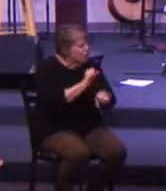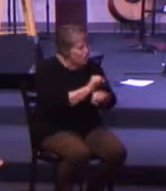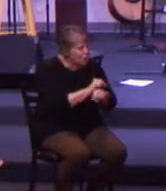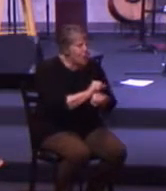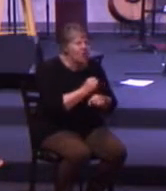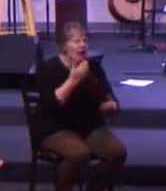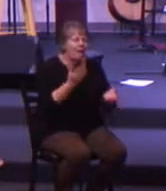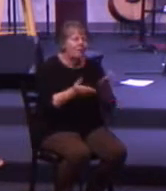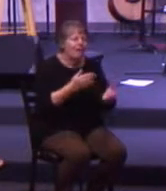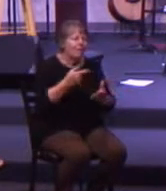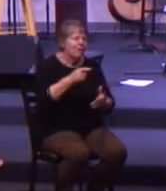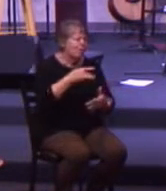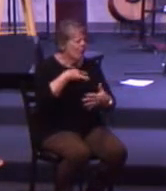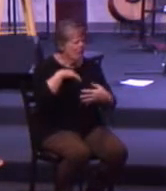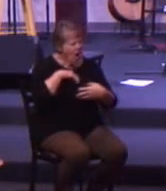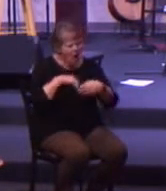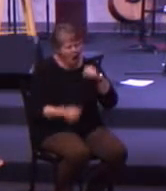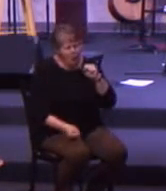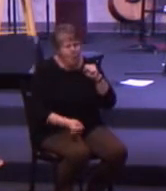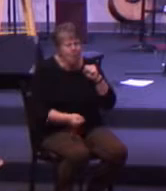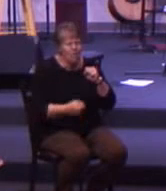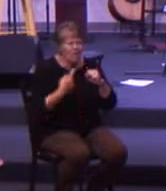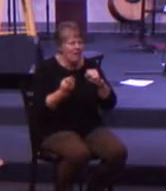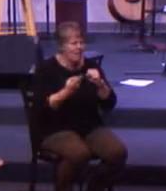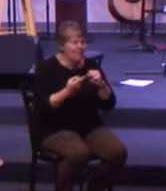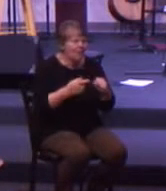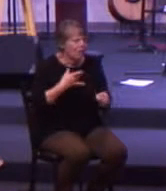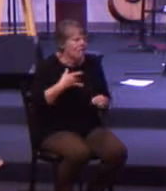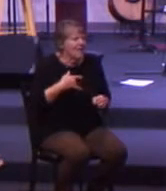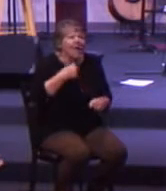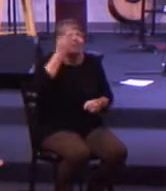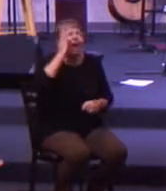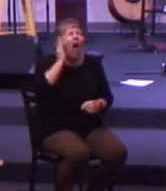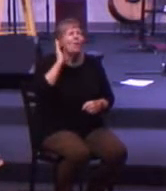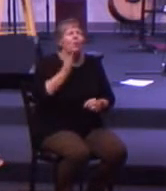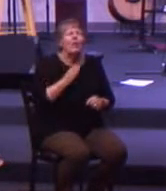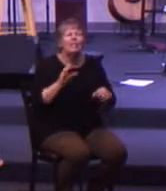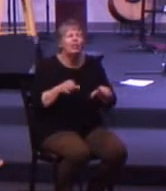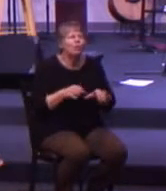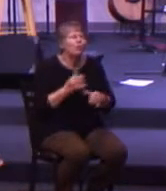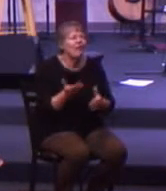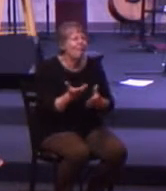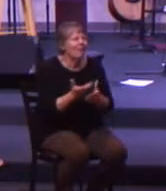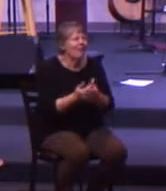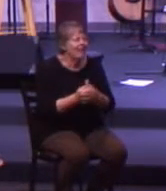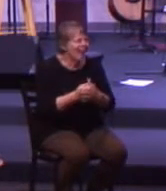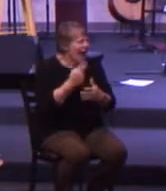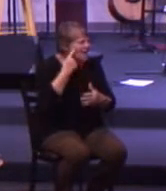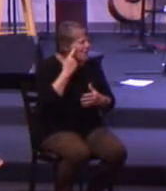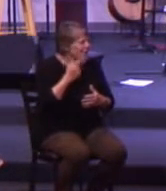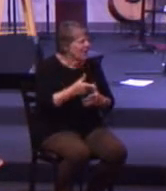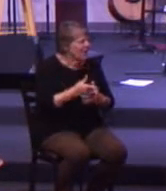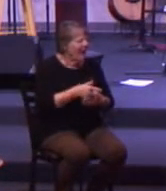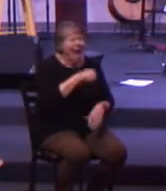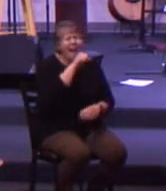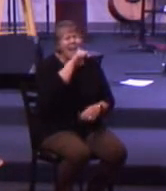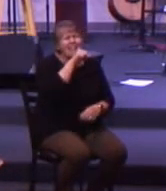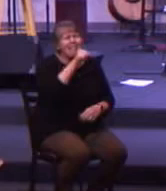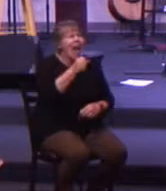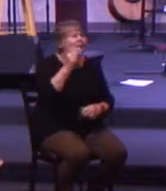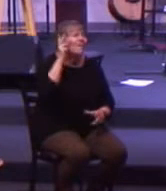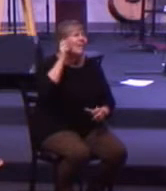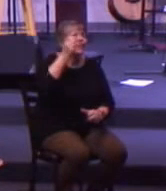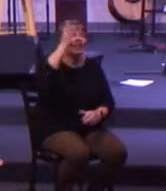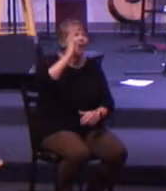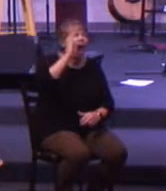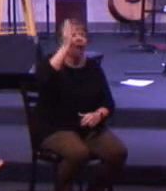brokenhearted by something terrible in this world, and you have a sense God's going to do something. And you go, oh, that's so good. I love hearing when God's going to come